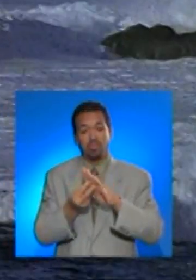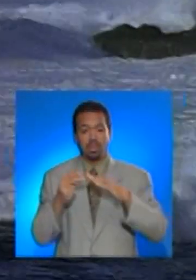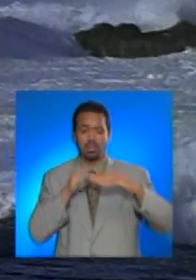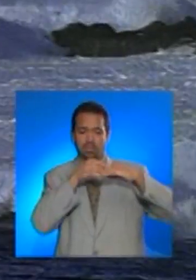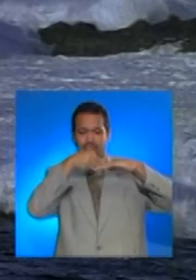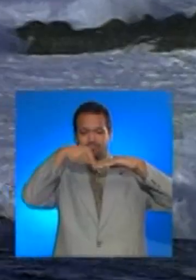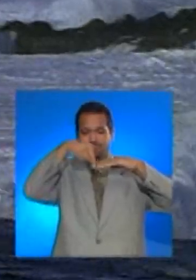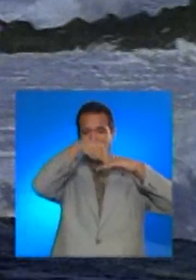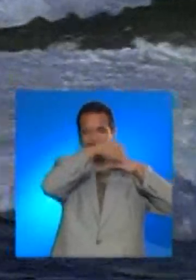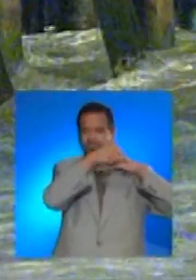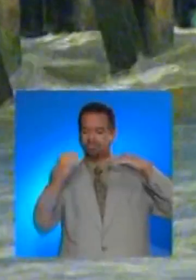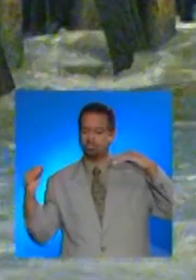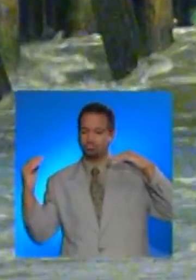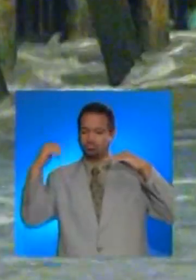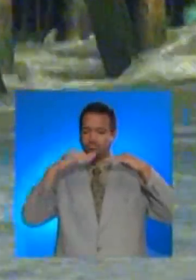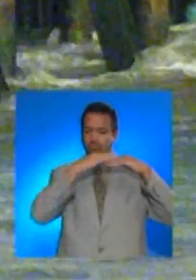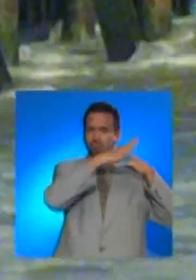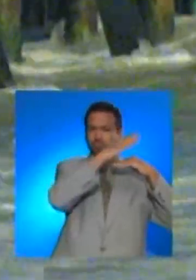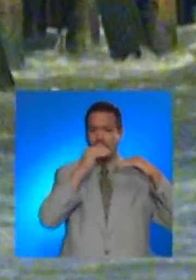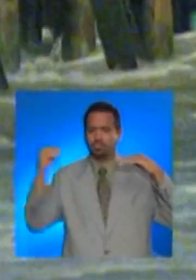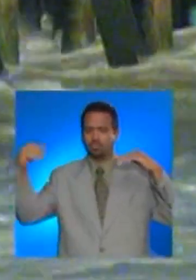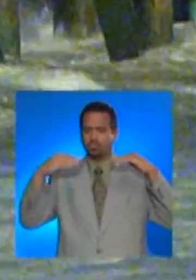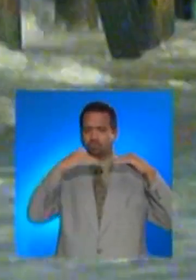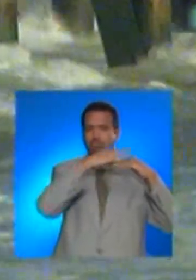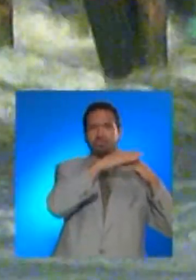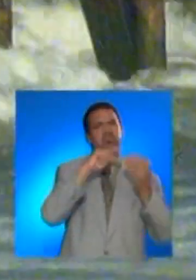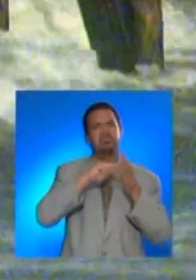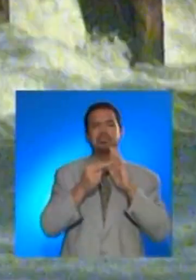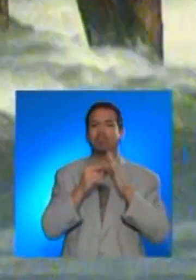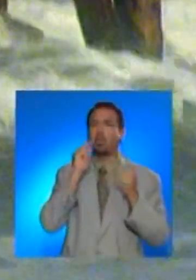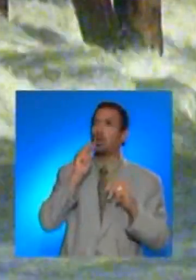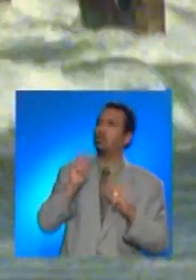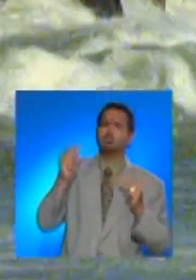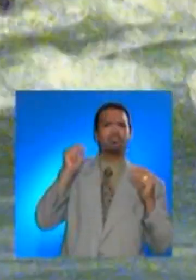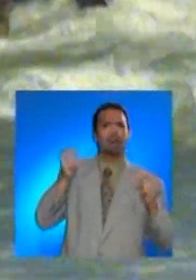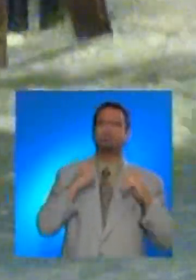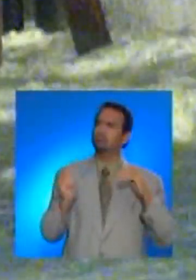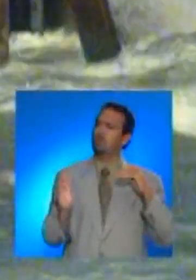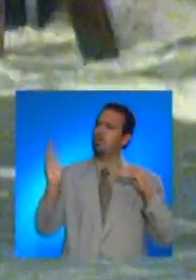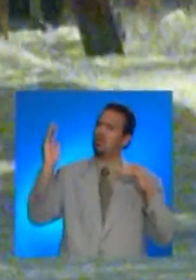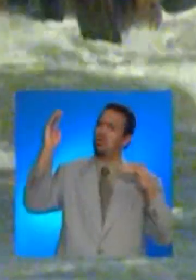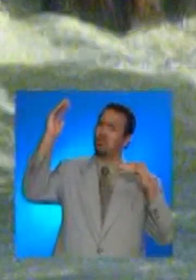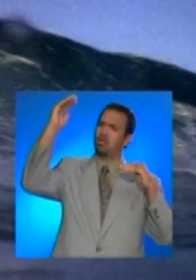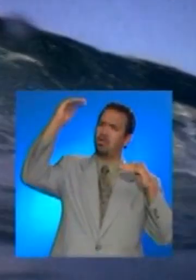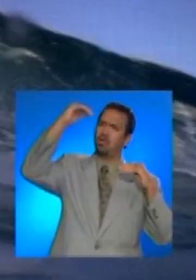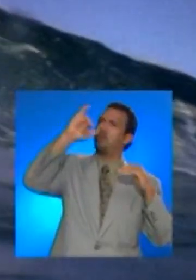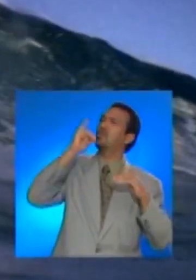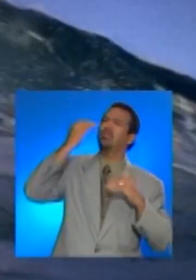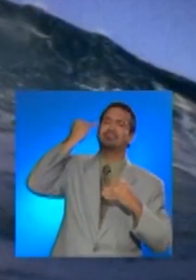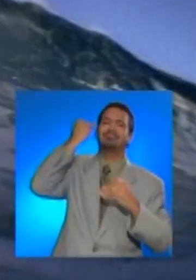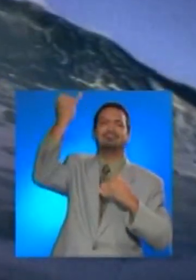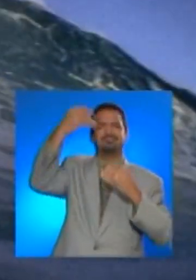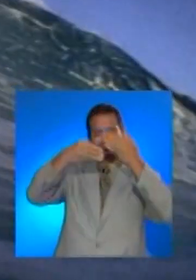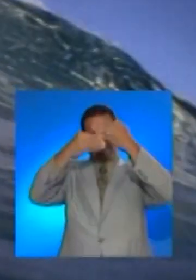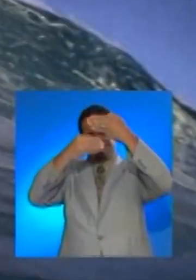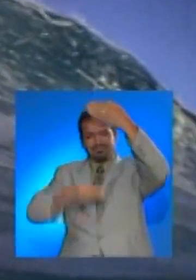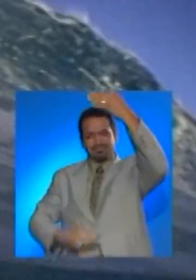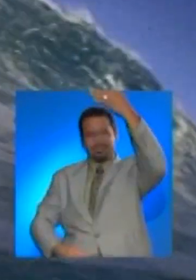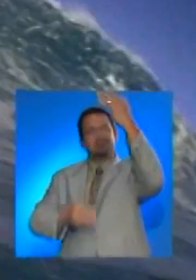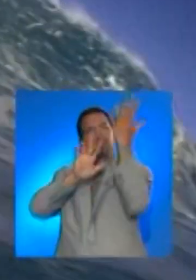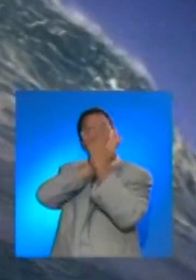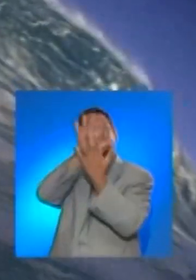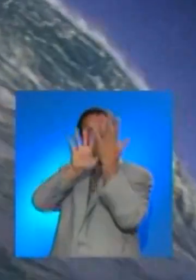As these waves near the coastline, they can present themselves as quickly rising tide or a bore of turbulent